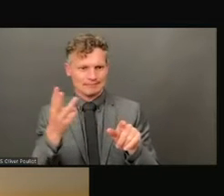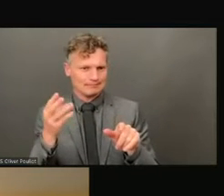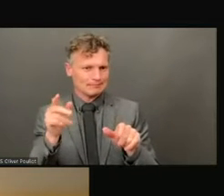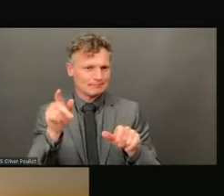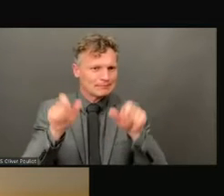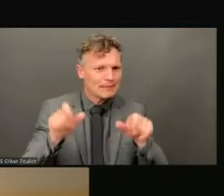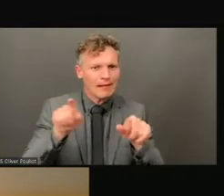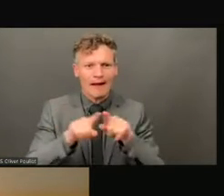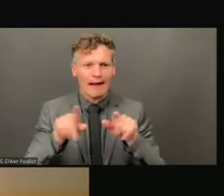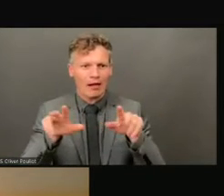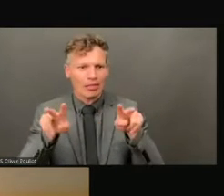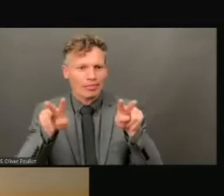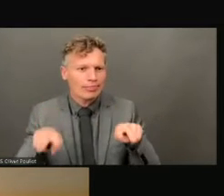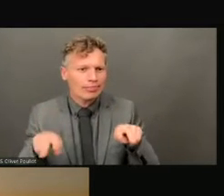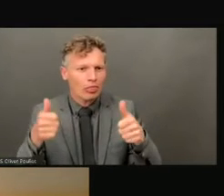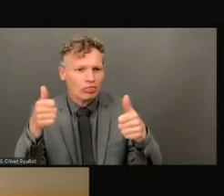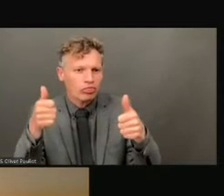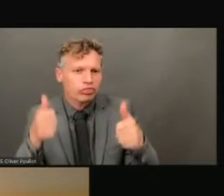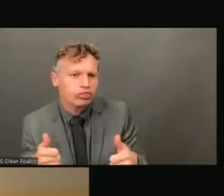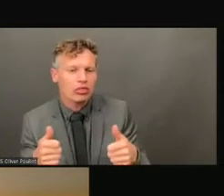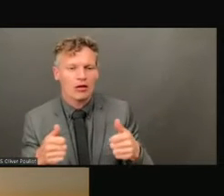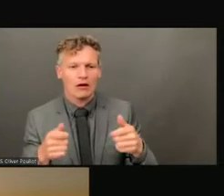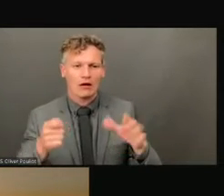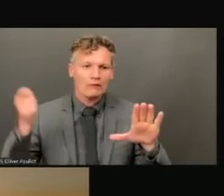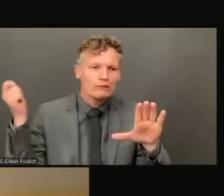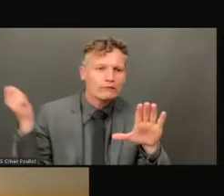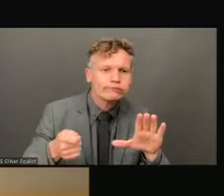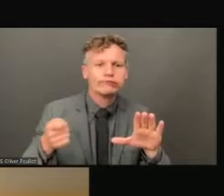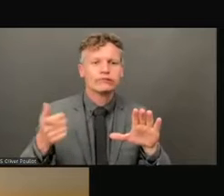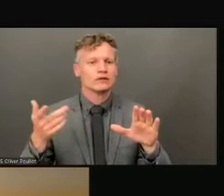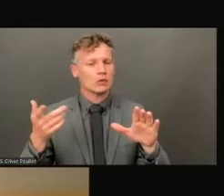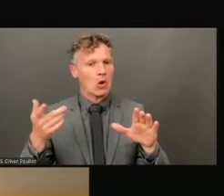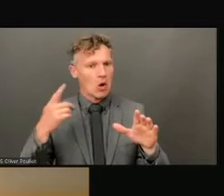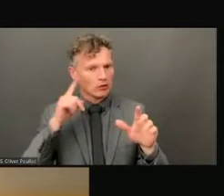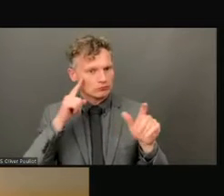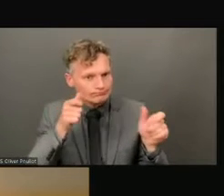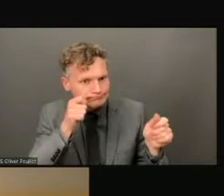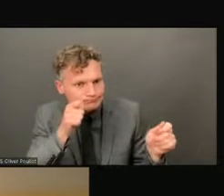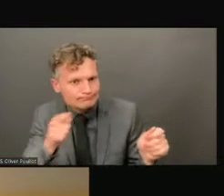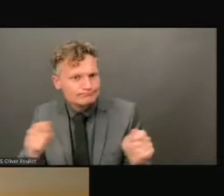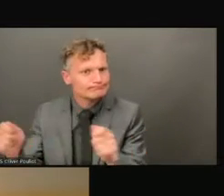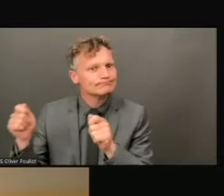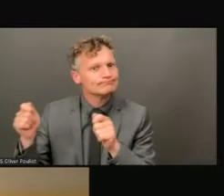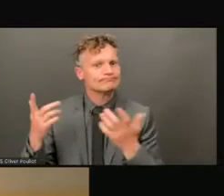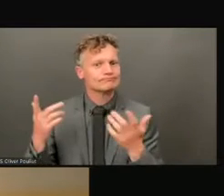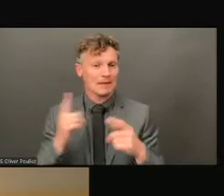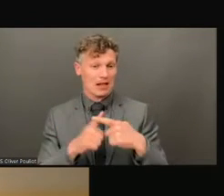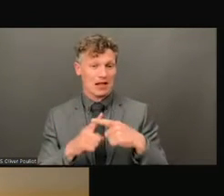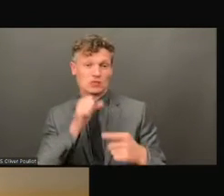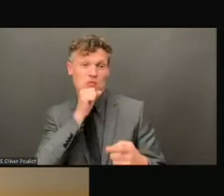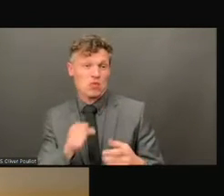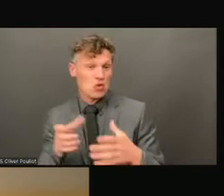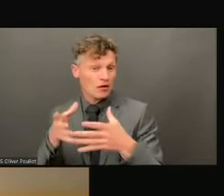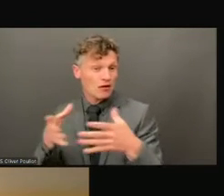care for older persons, including in residences for dementia, for persons with